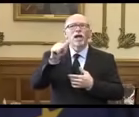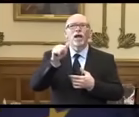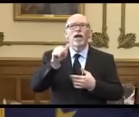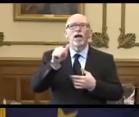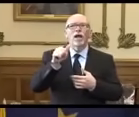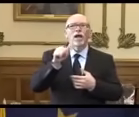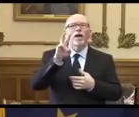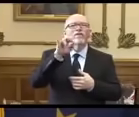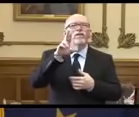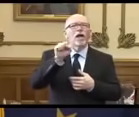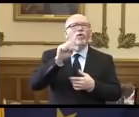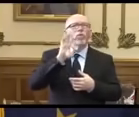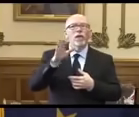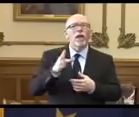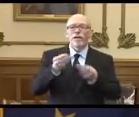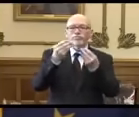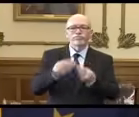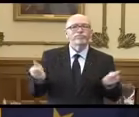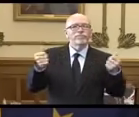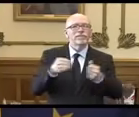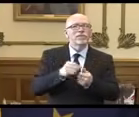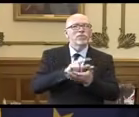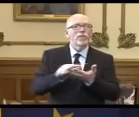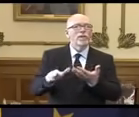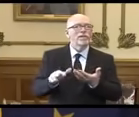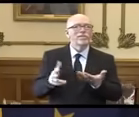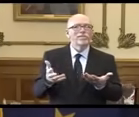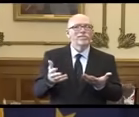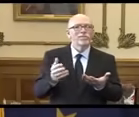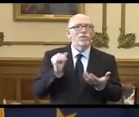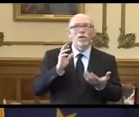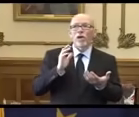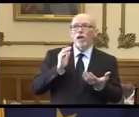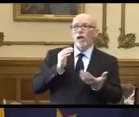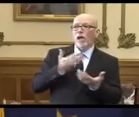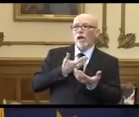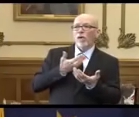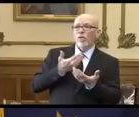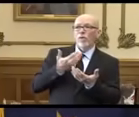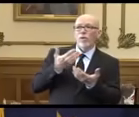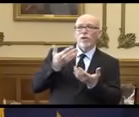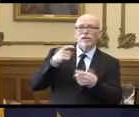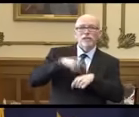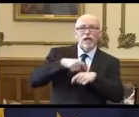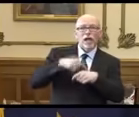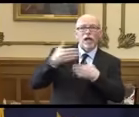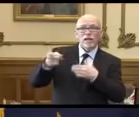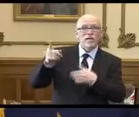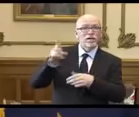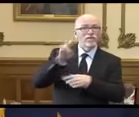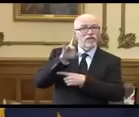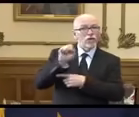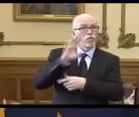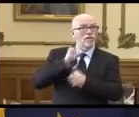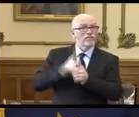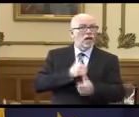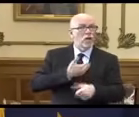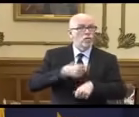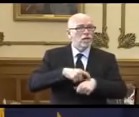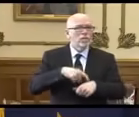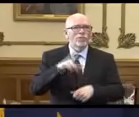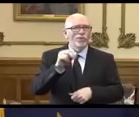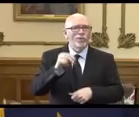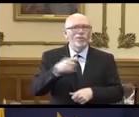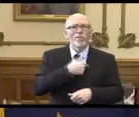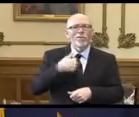a virus that's going to go away in 3 weeks or according to our staged timeline. That staged timeline contemplates